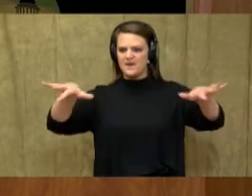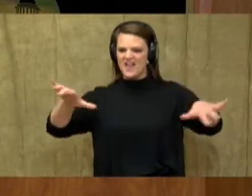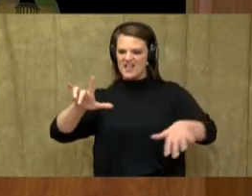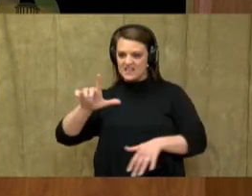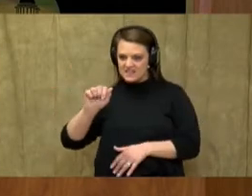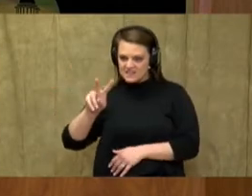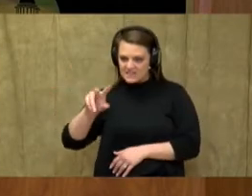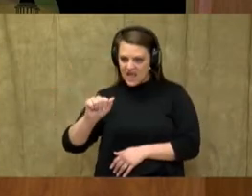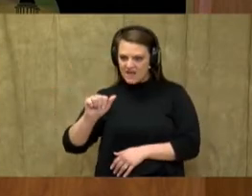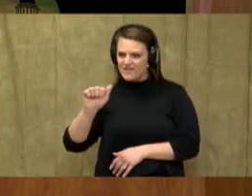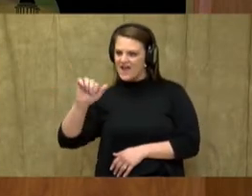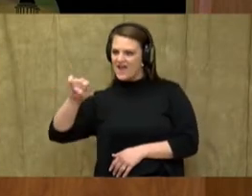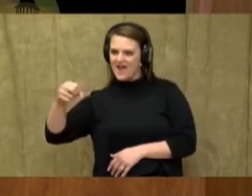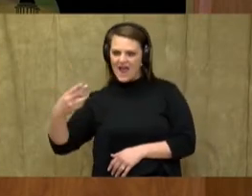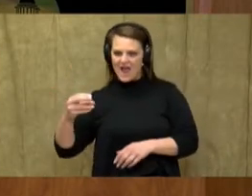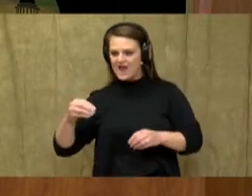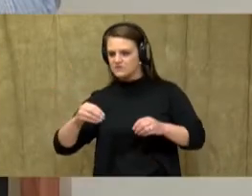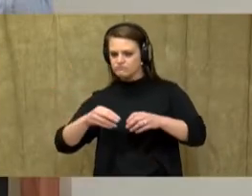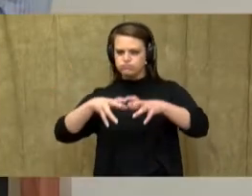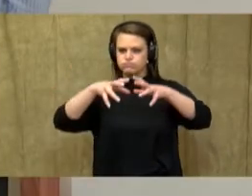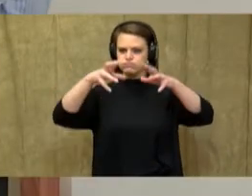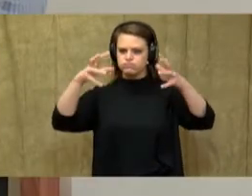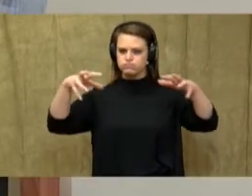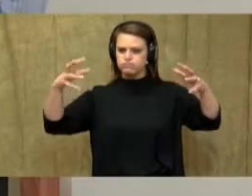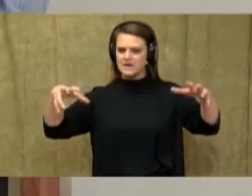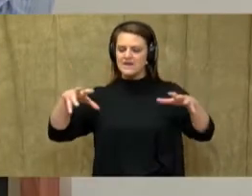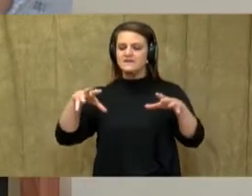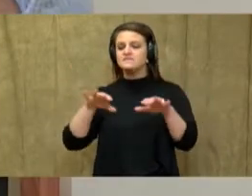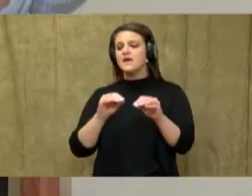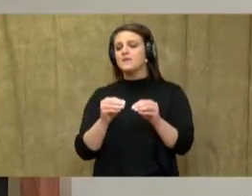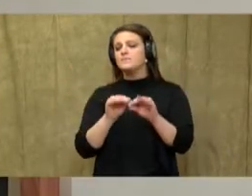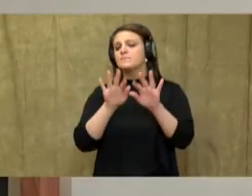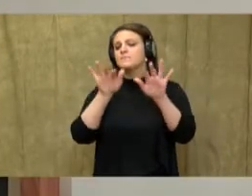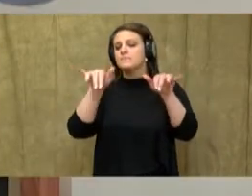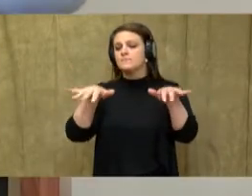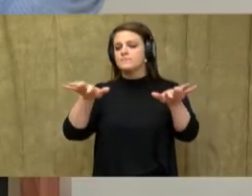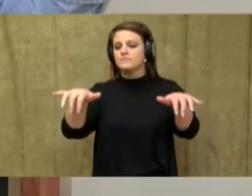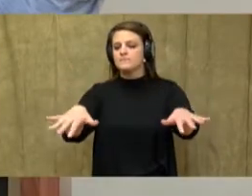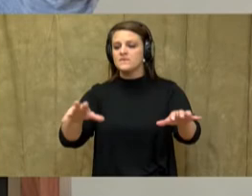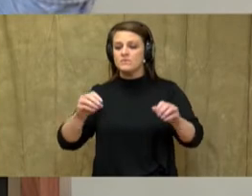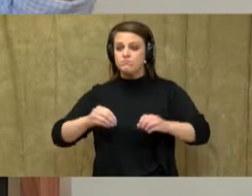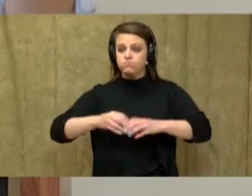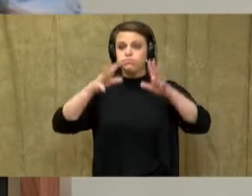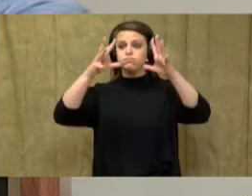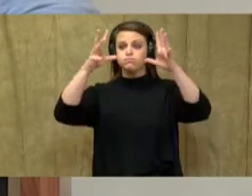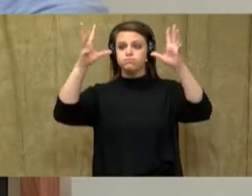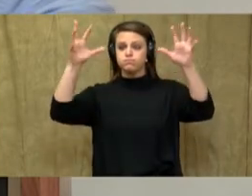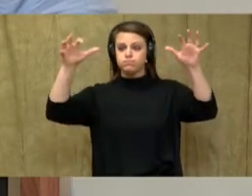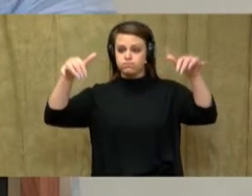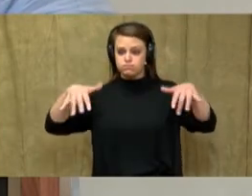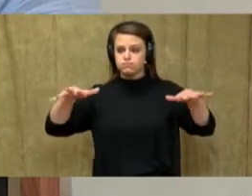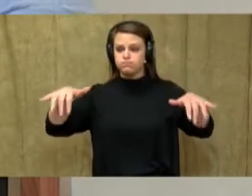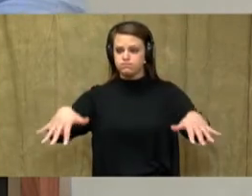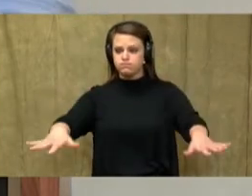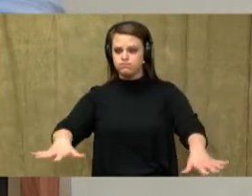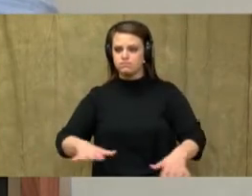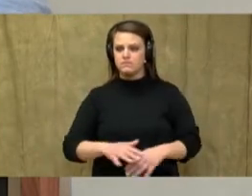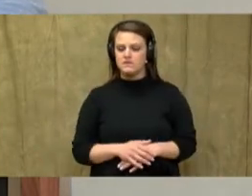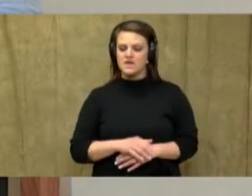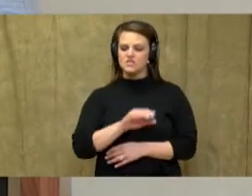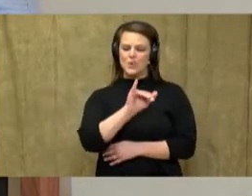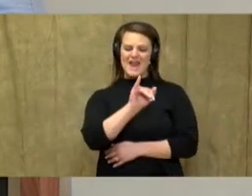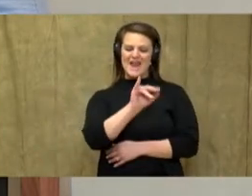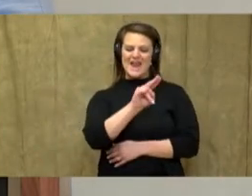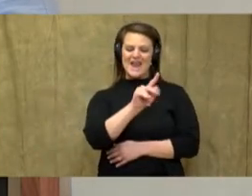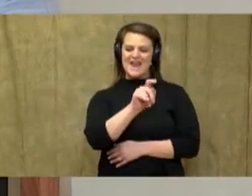lava and ash up in the air. It's not a gentle little poof, it's an explosion, okay? So what about